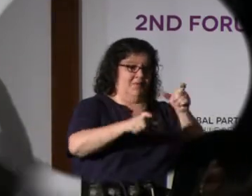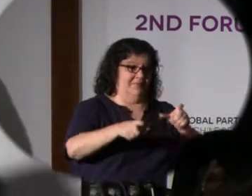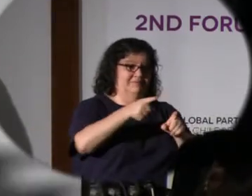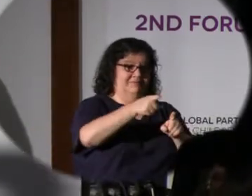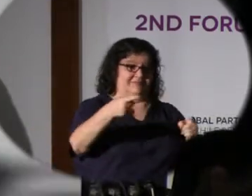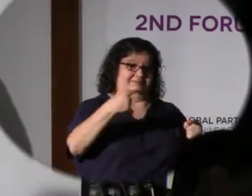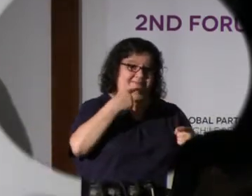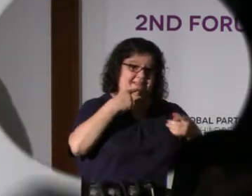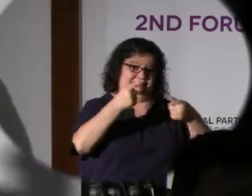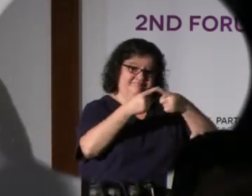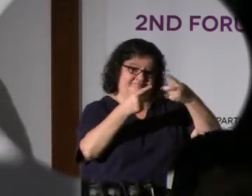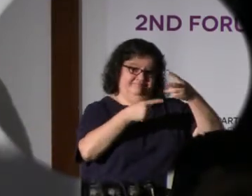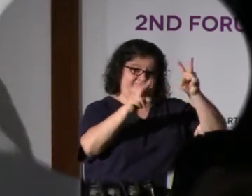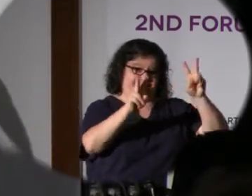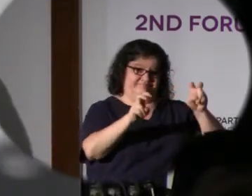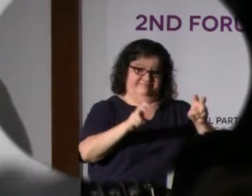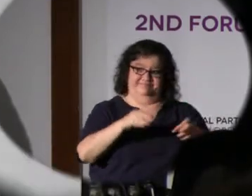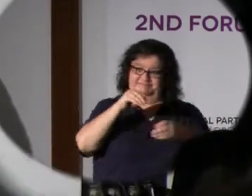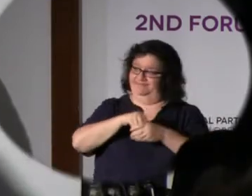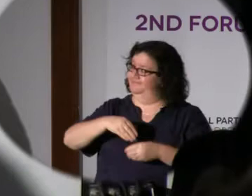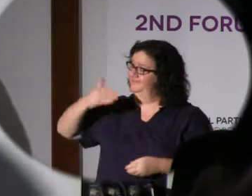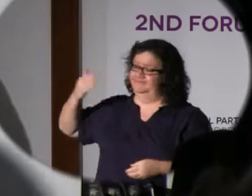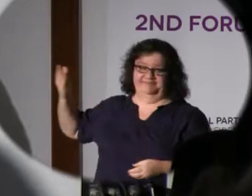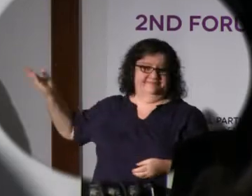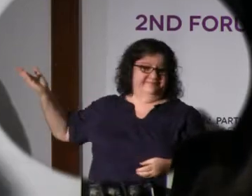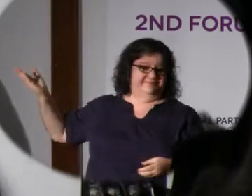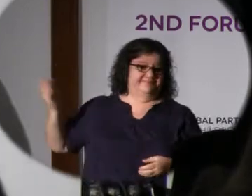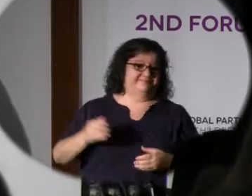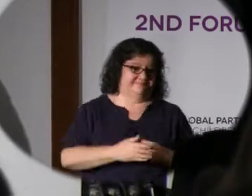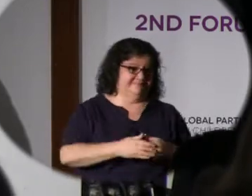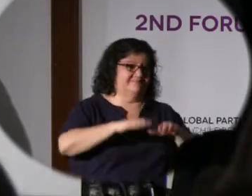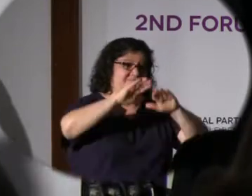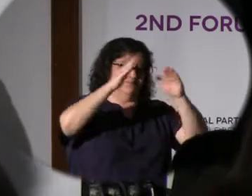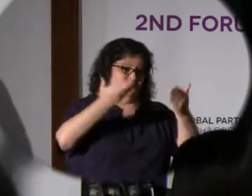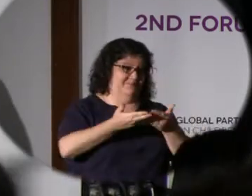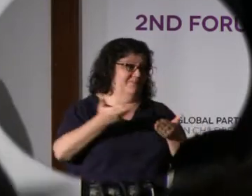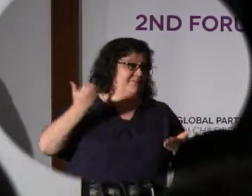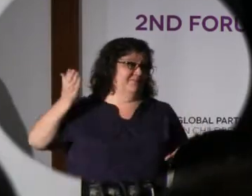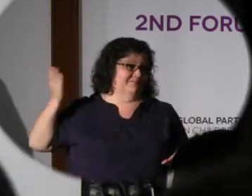disabilities worldwide that have been